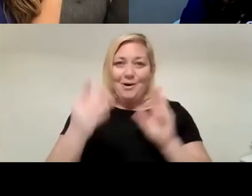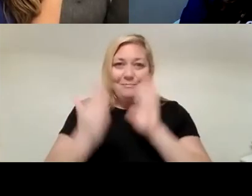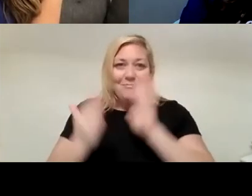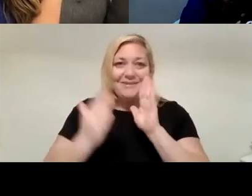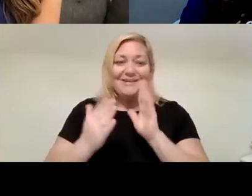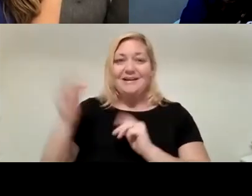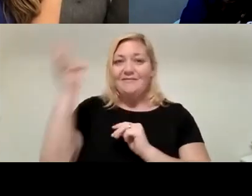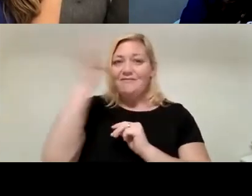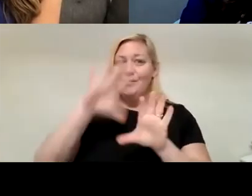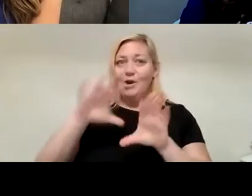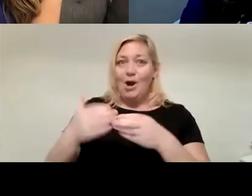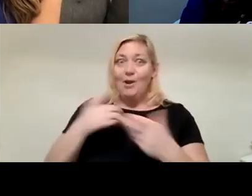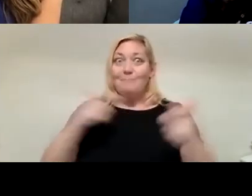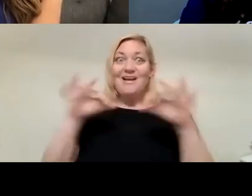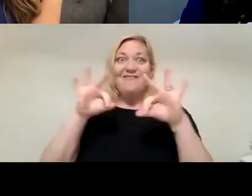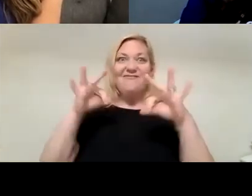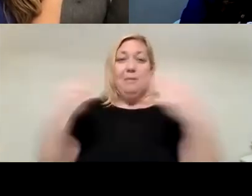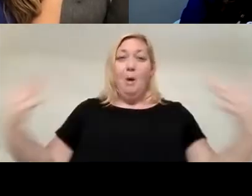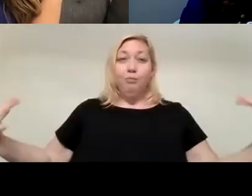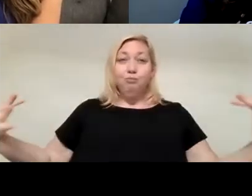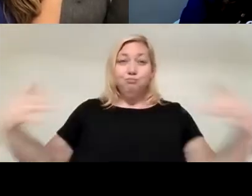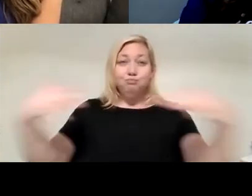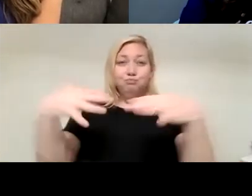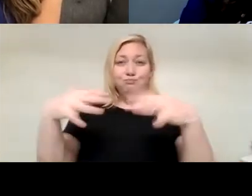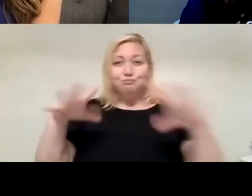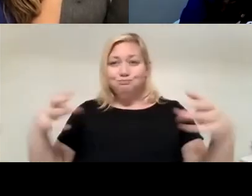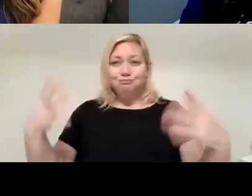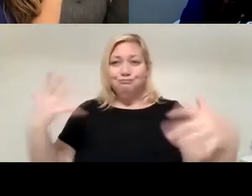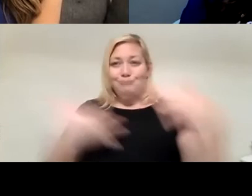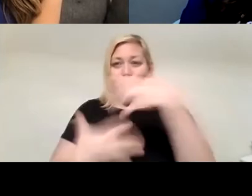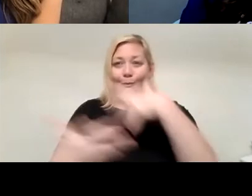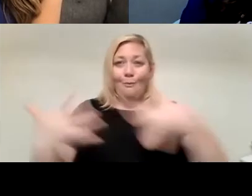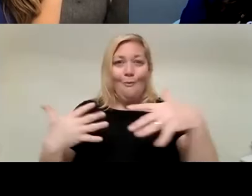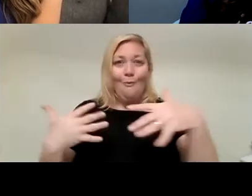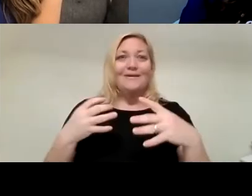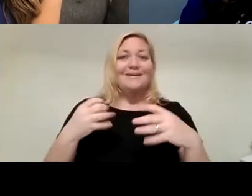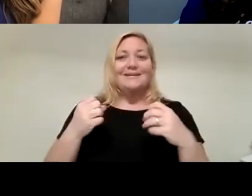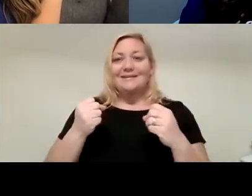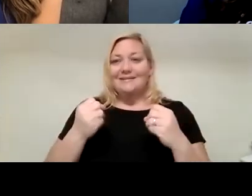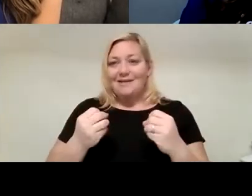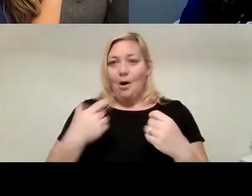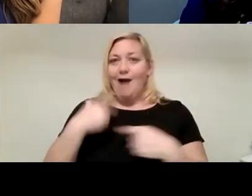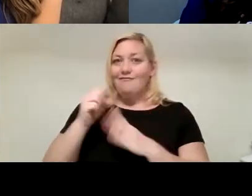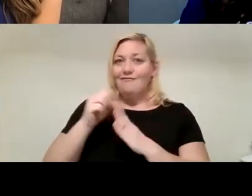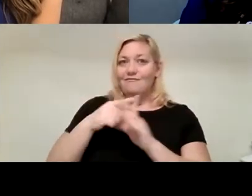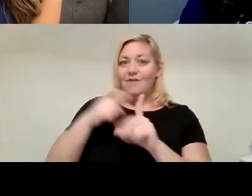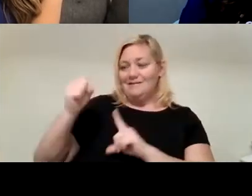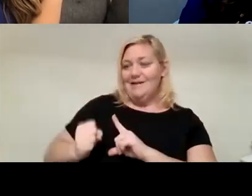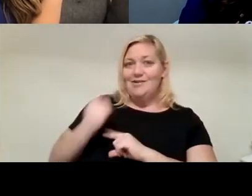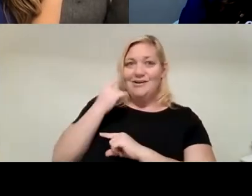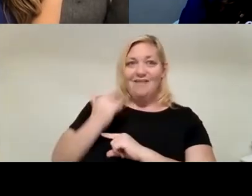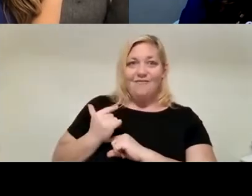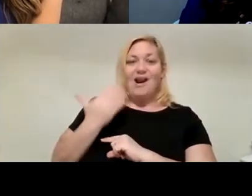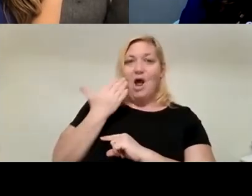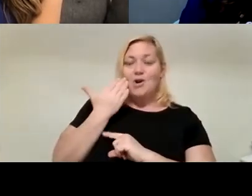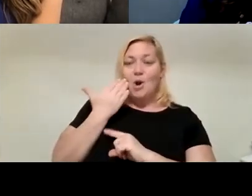Filipino caucus. It's like a big family. And so I think, I'm from Southern California. I know, I